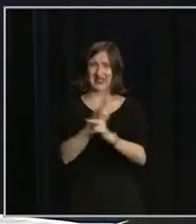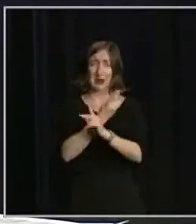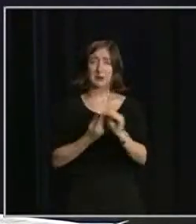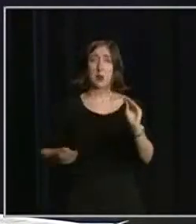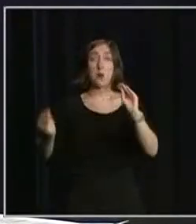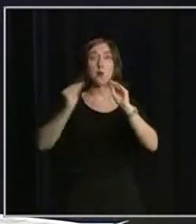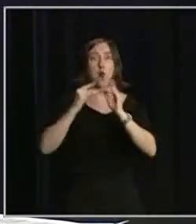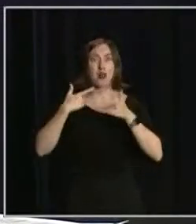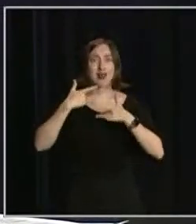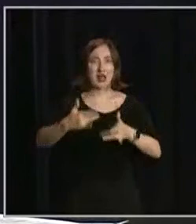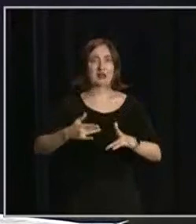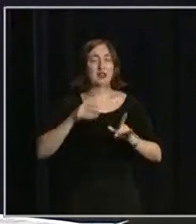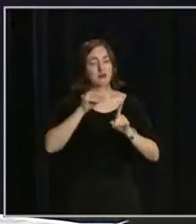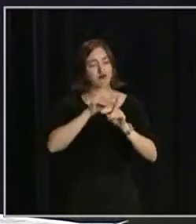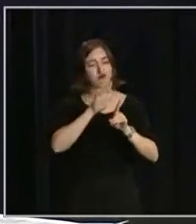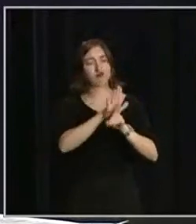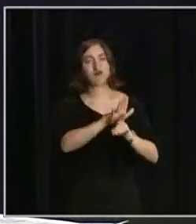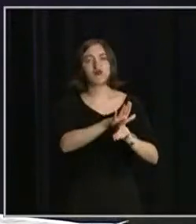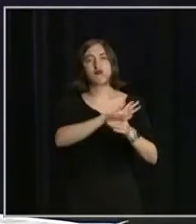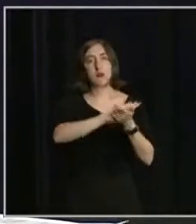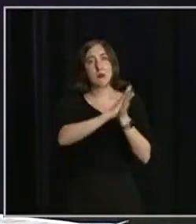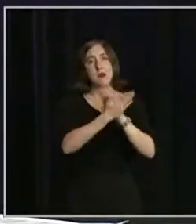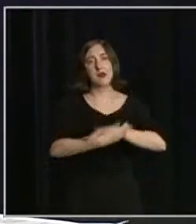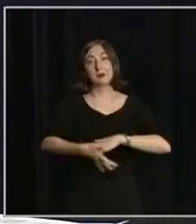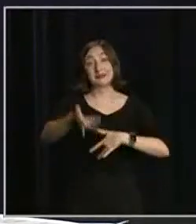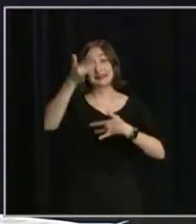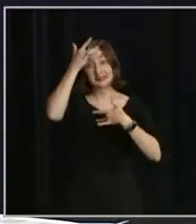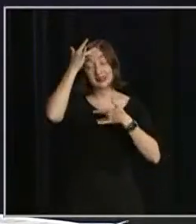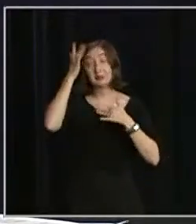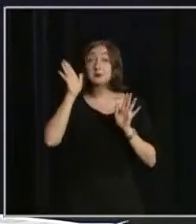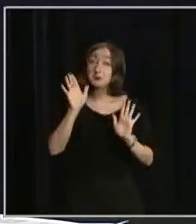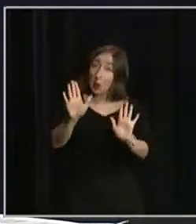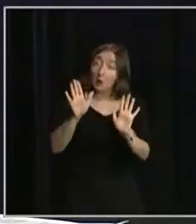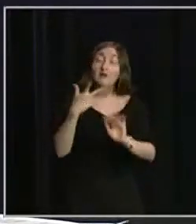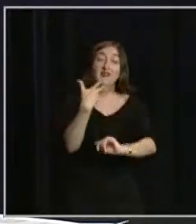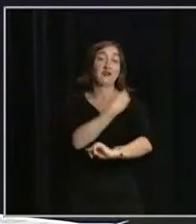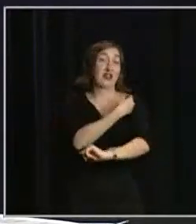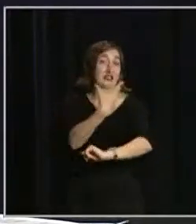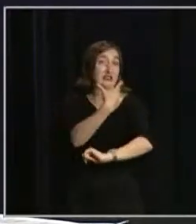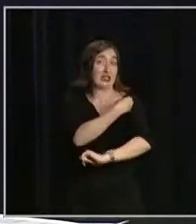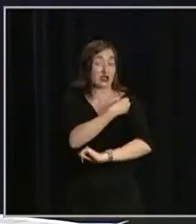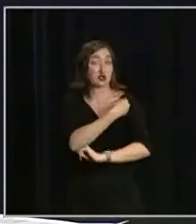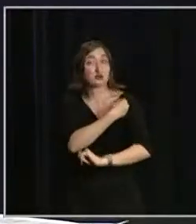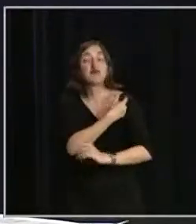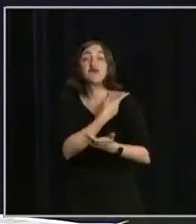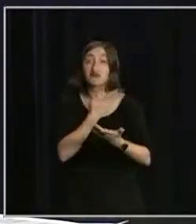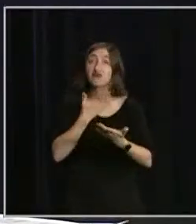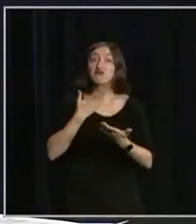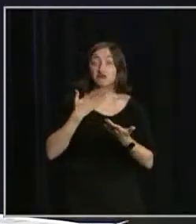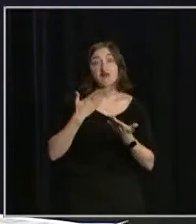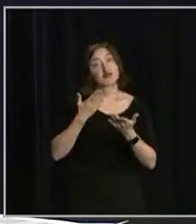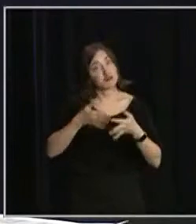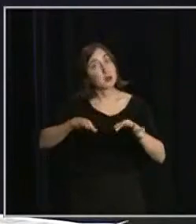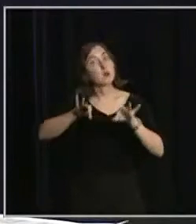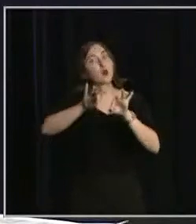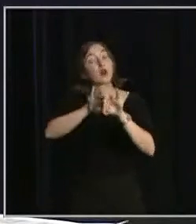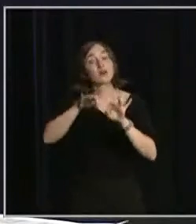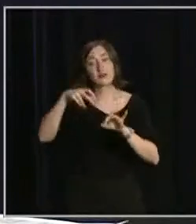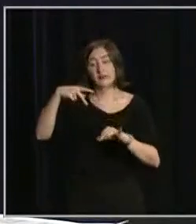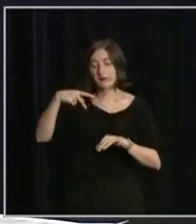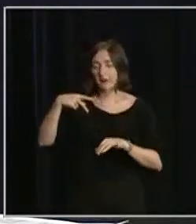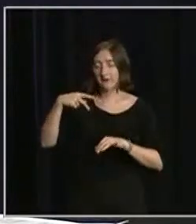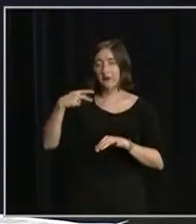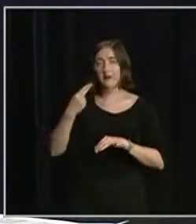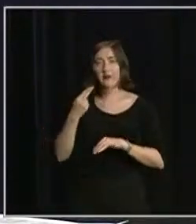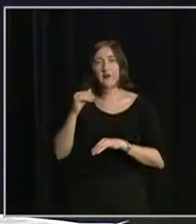key to the game. I think we got a really good positive step when the FDA gave final approval to Pfizer. That